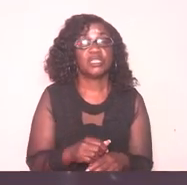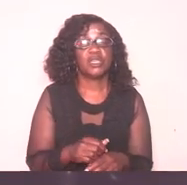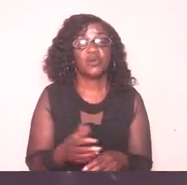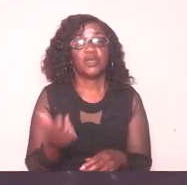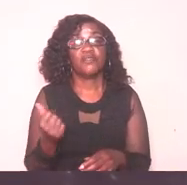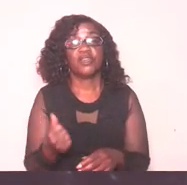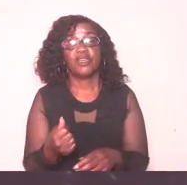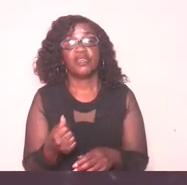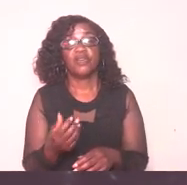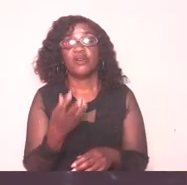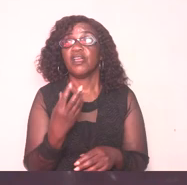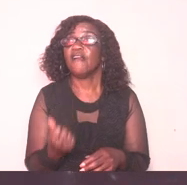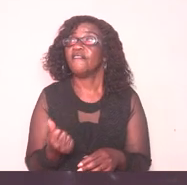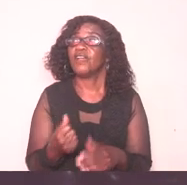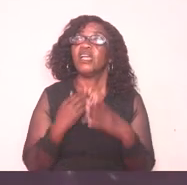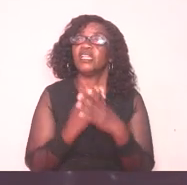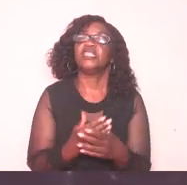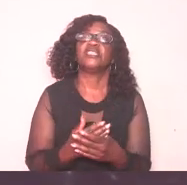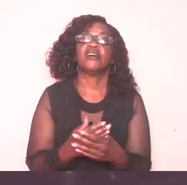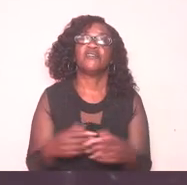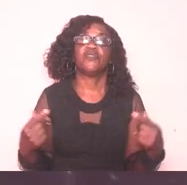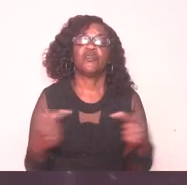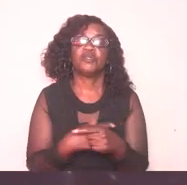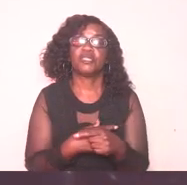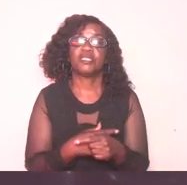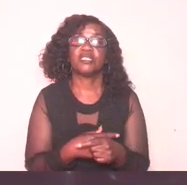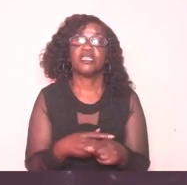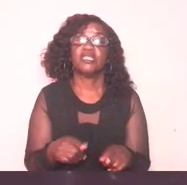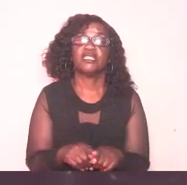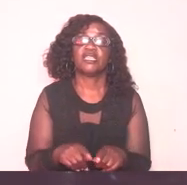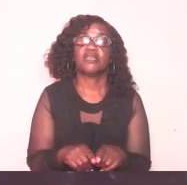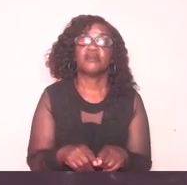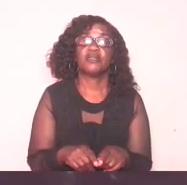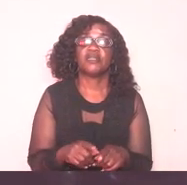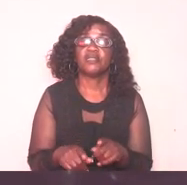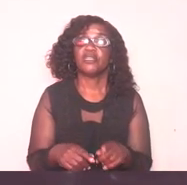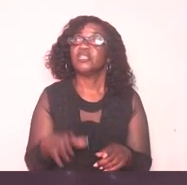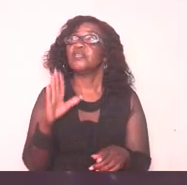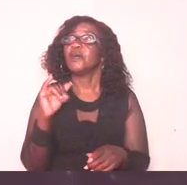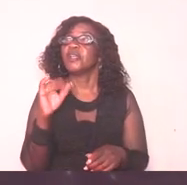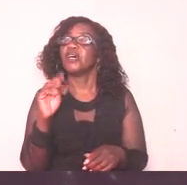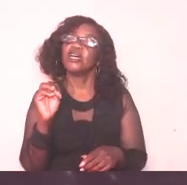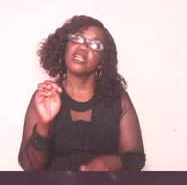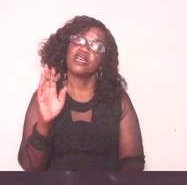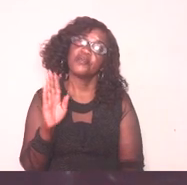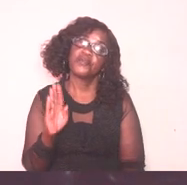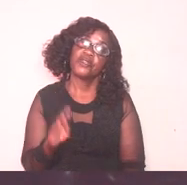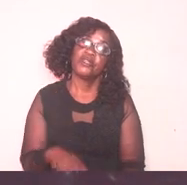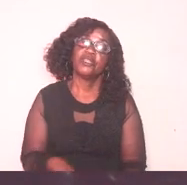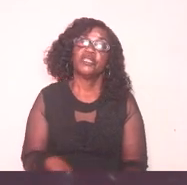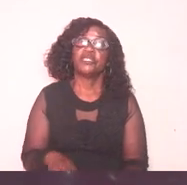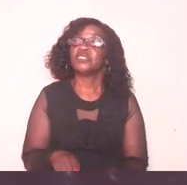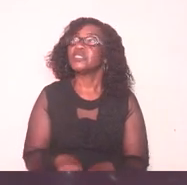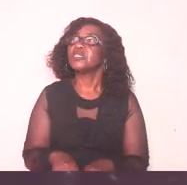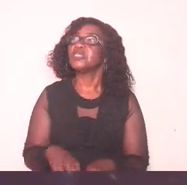come to, we have a leader of opposition who comes and brings the idea of liberalism, right? Under liberalism, I'll tell you about